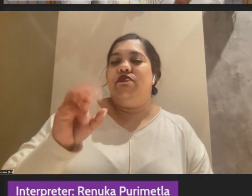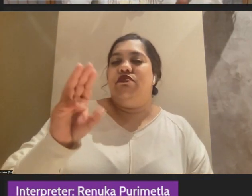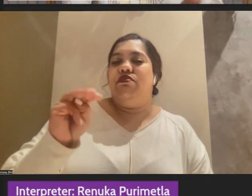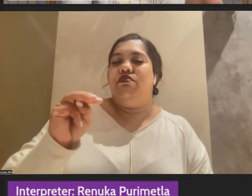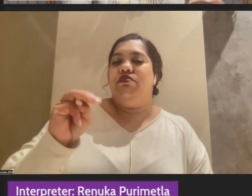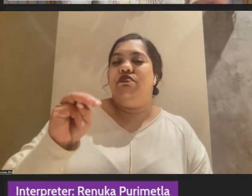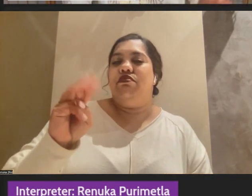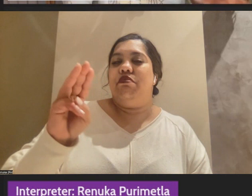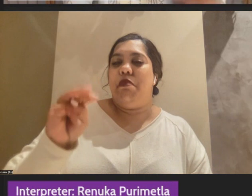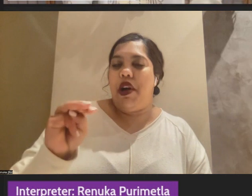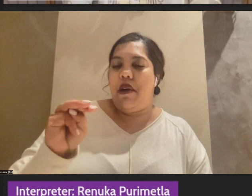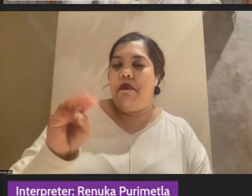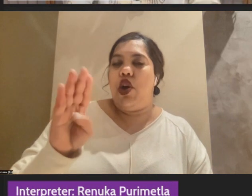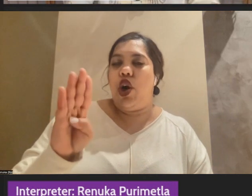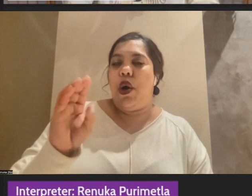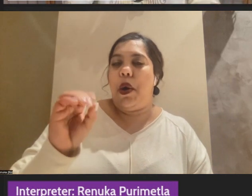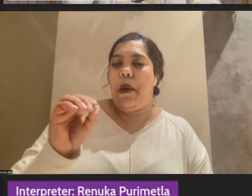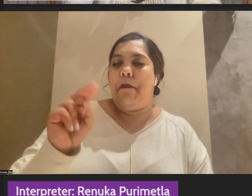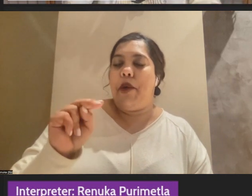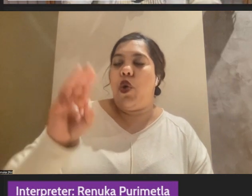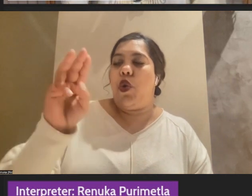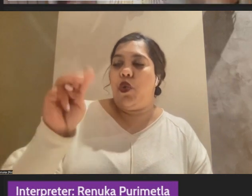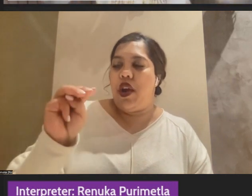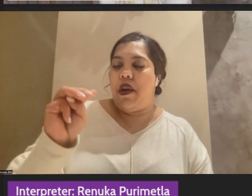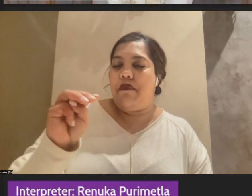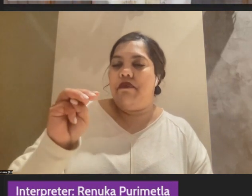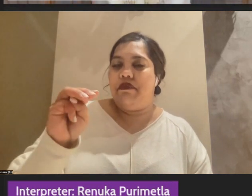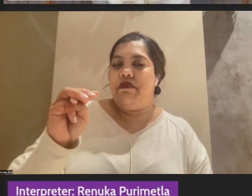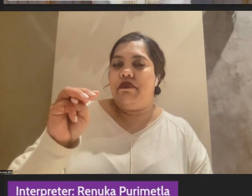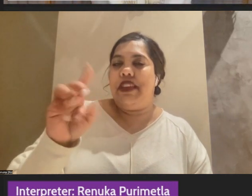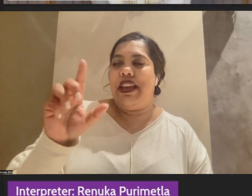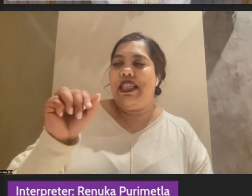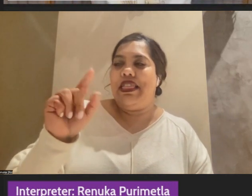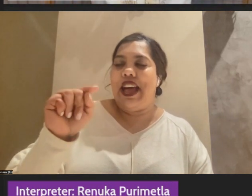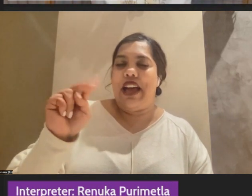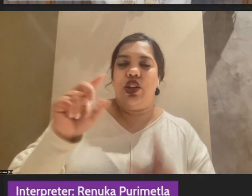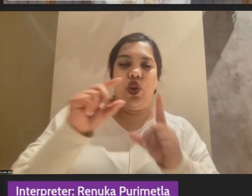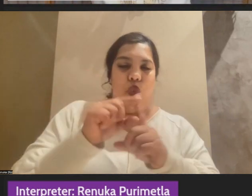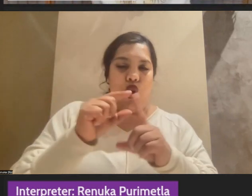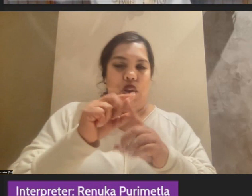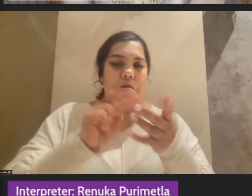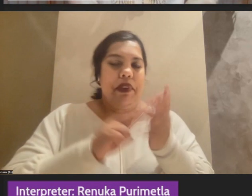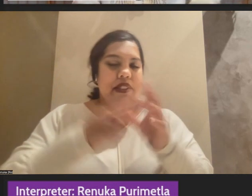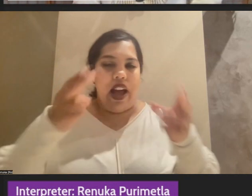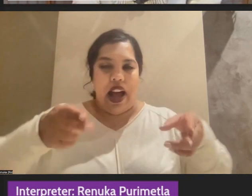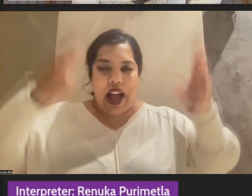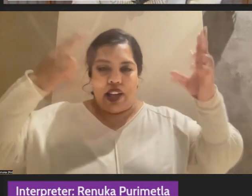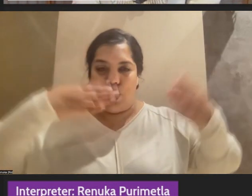bonum, Latin, which means the highest good of this thing we call the human